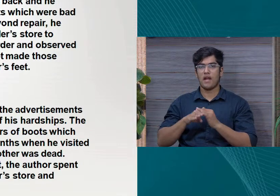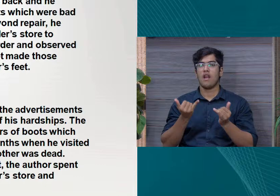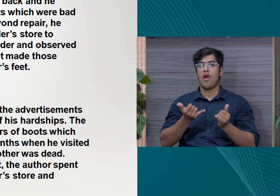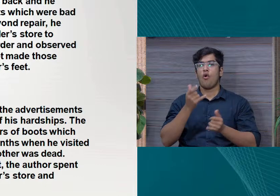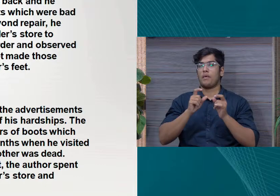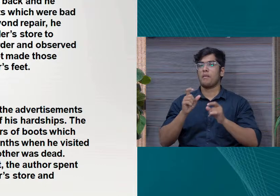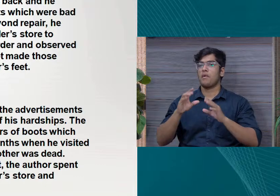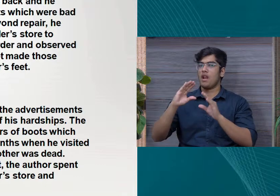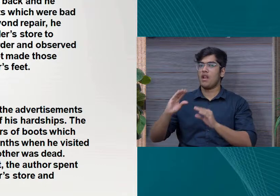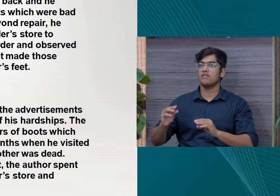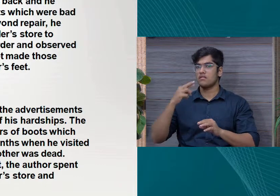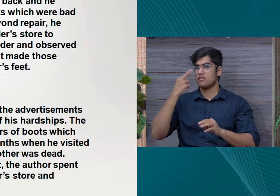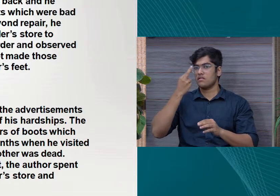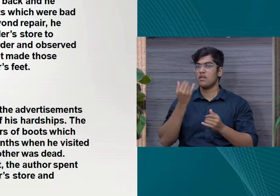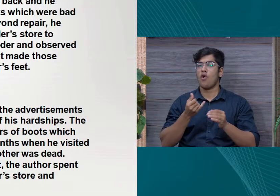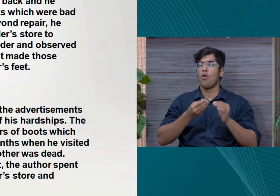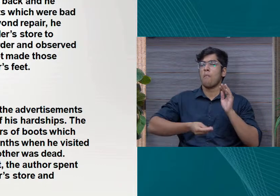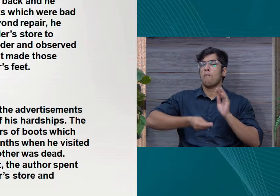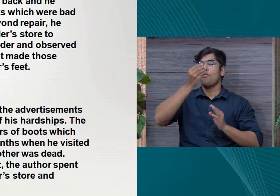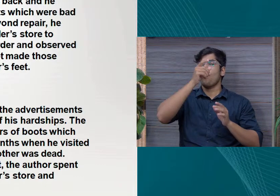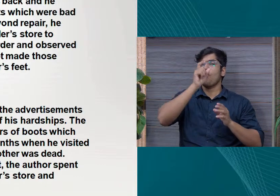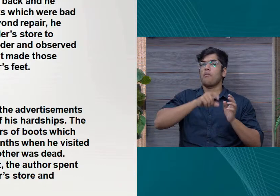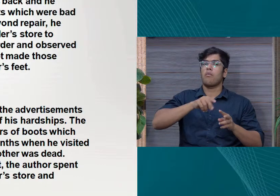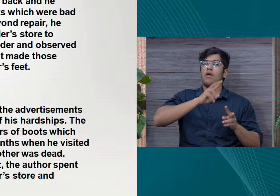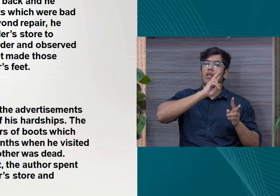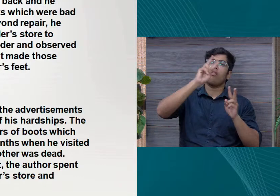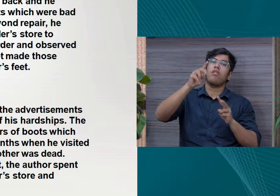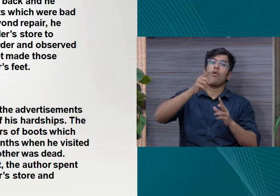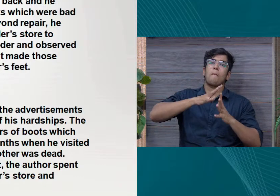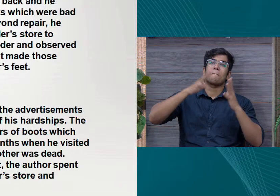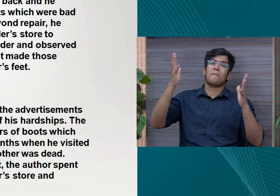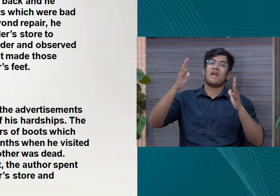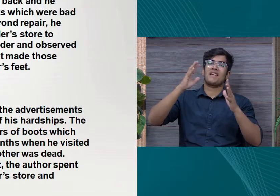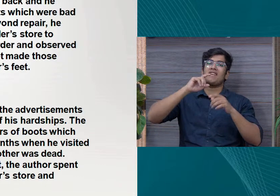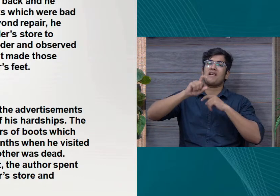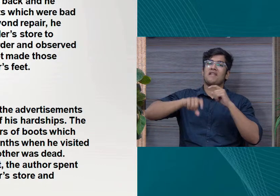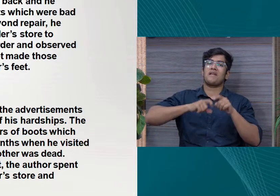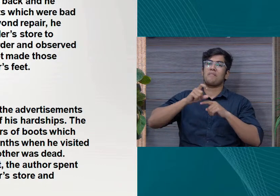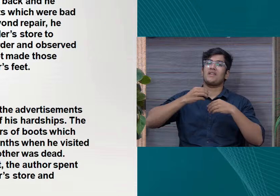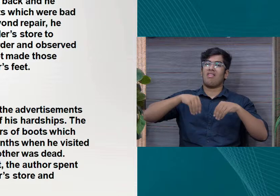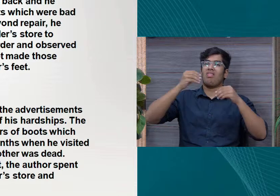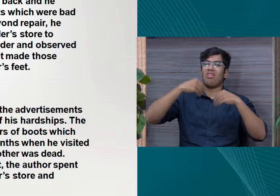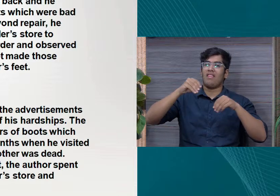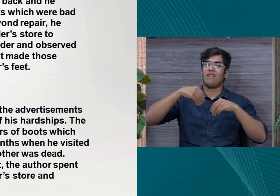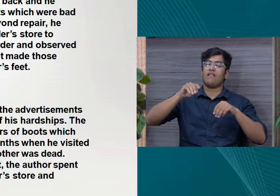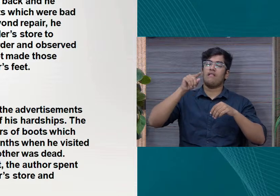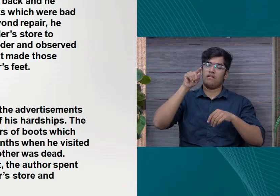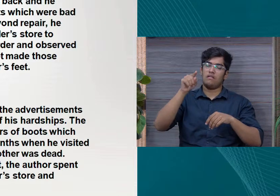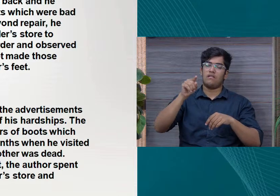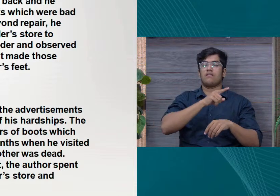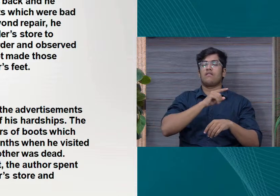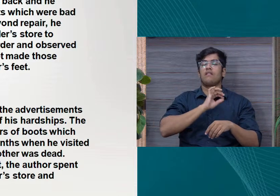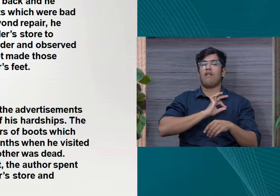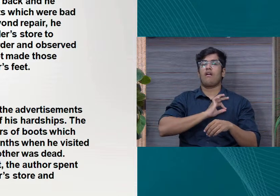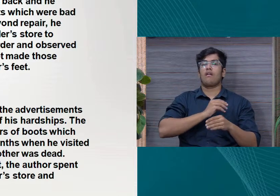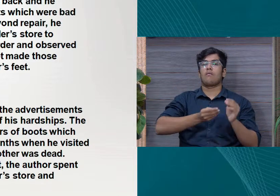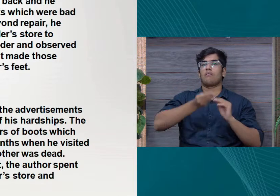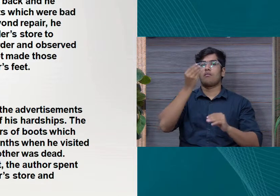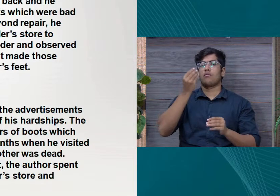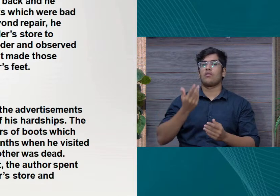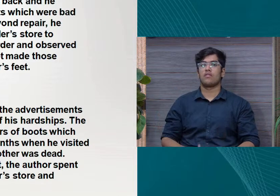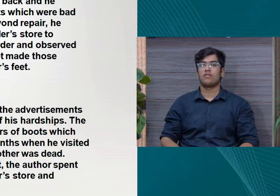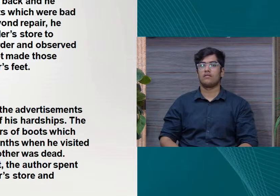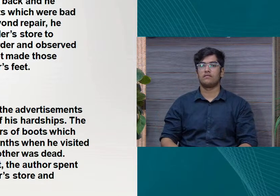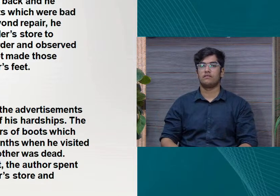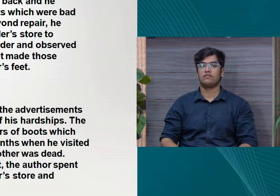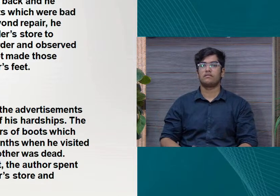more number of people are now being fascinated by the advertisements which are being shown by the big firms.